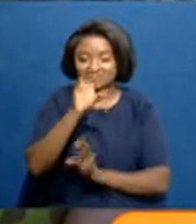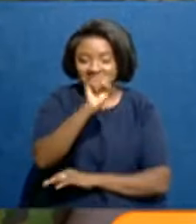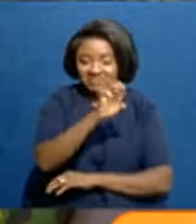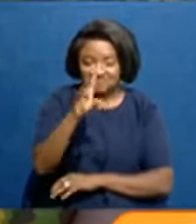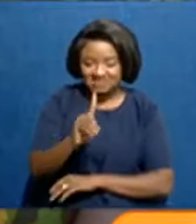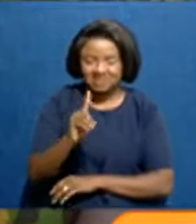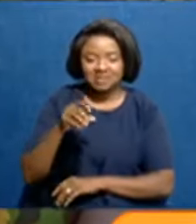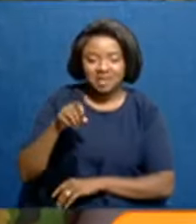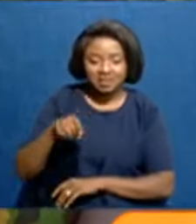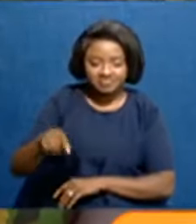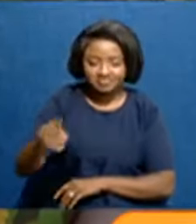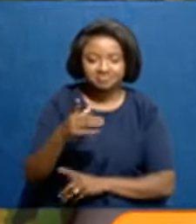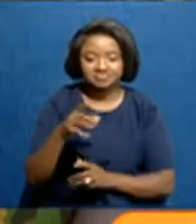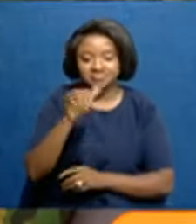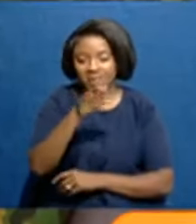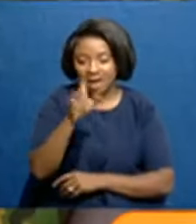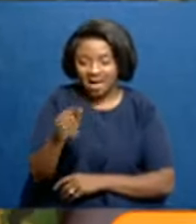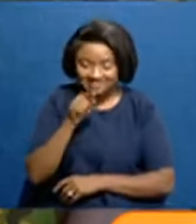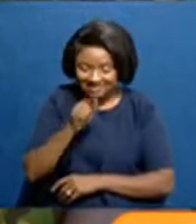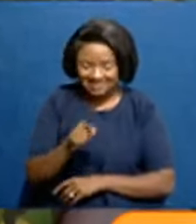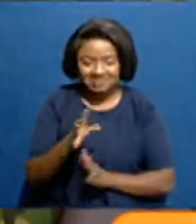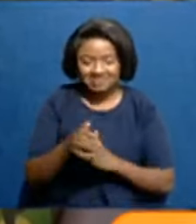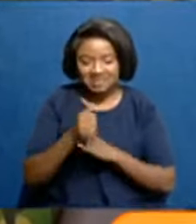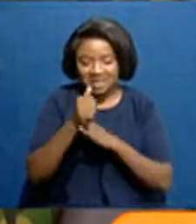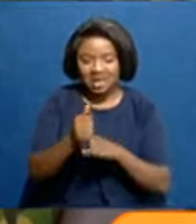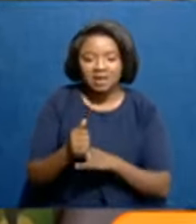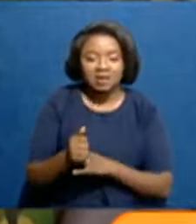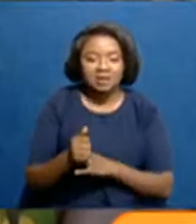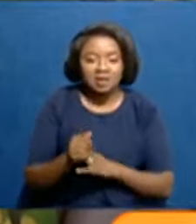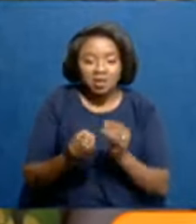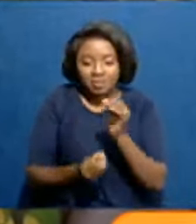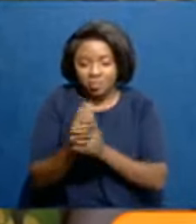Act, ambayo inaongoza mambo ya production ya mbegu.